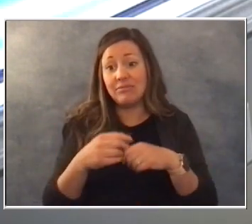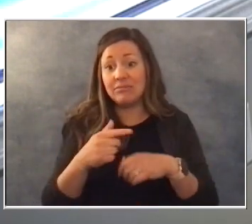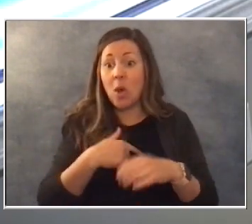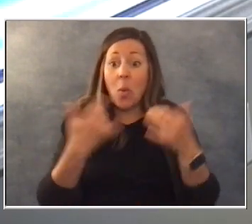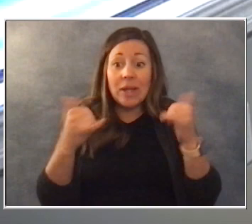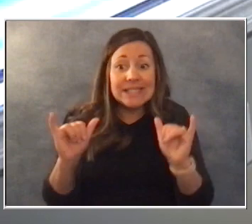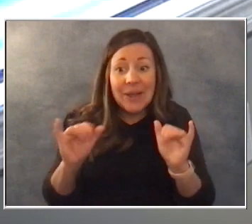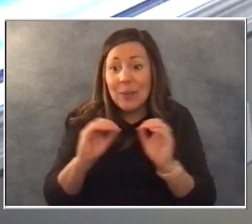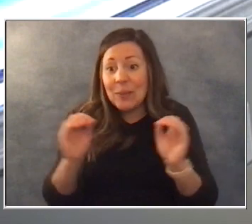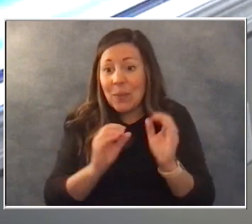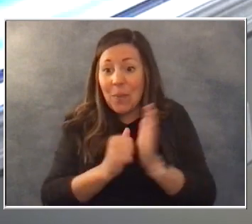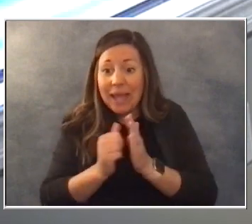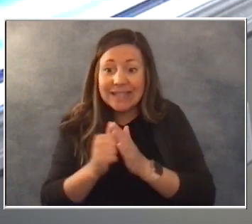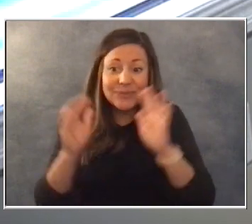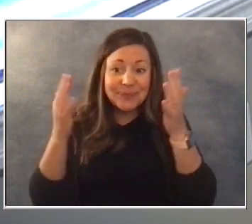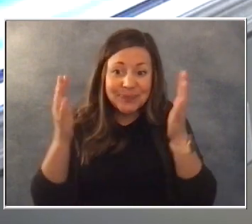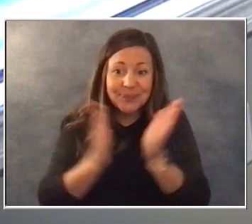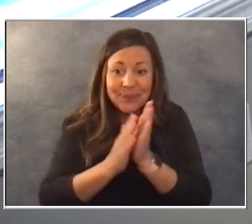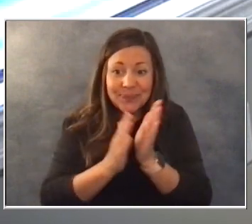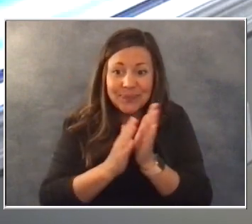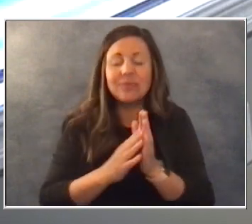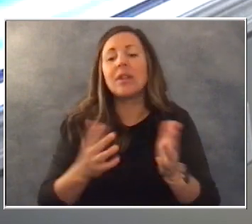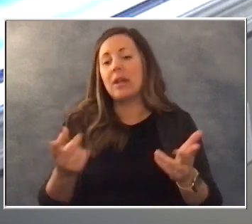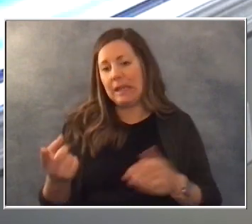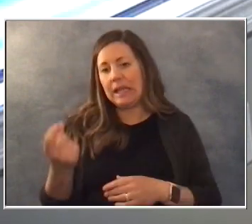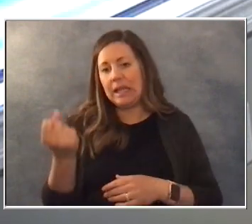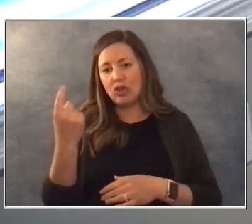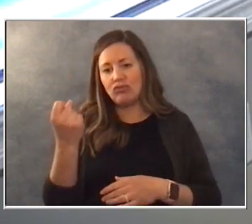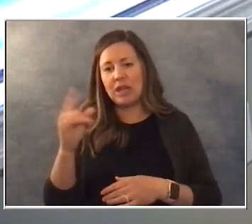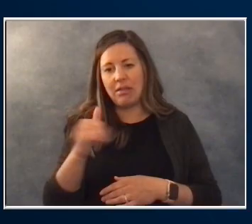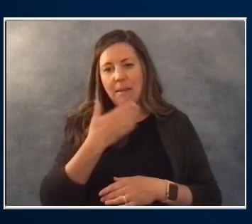free. He does seem to understand that better.